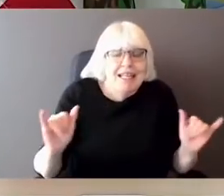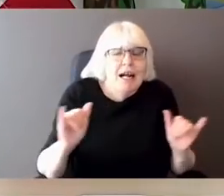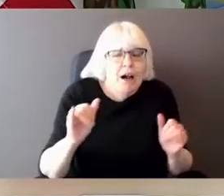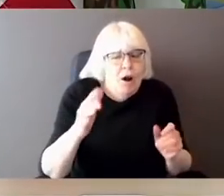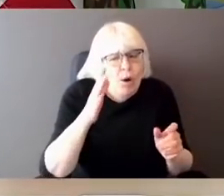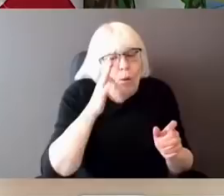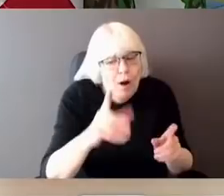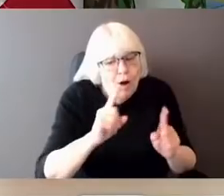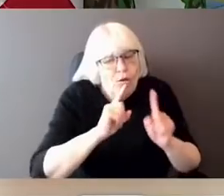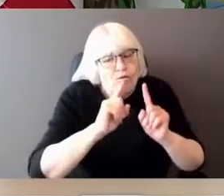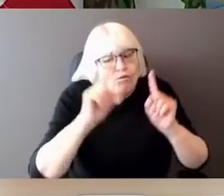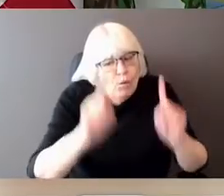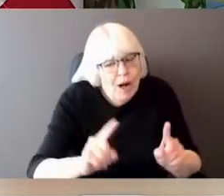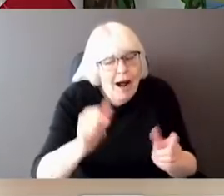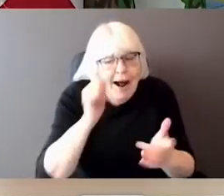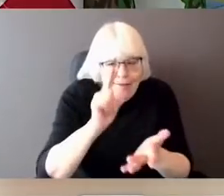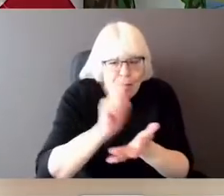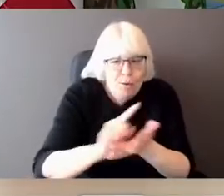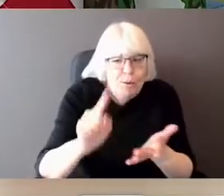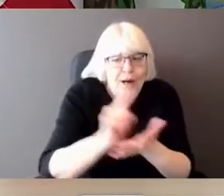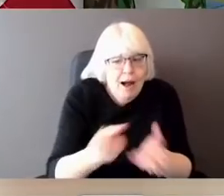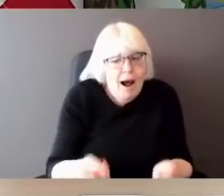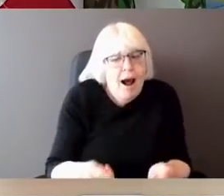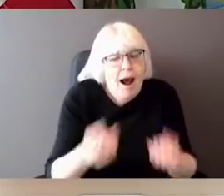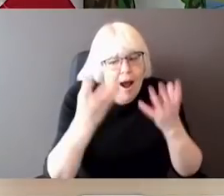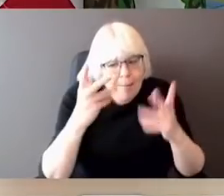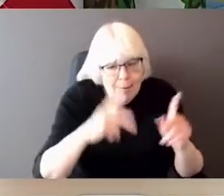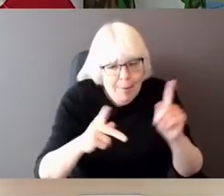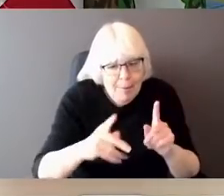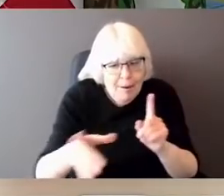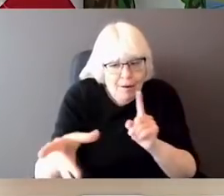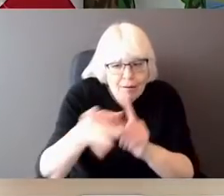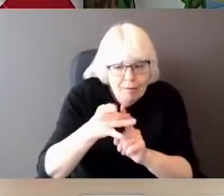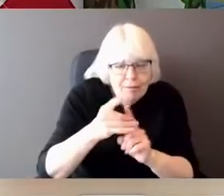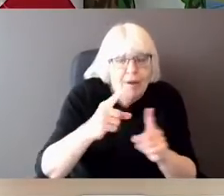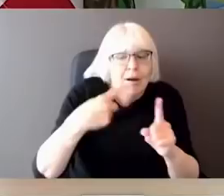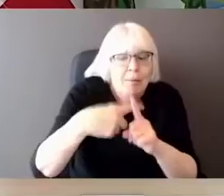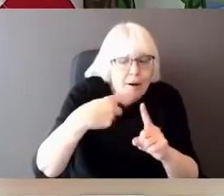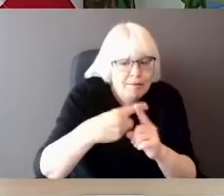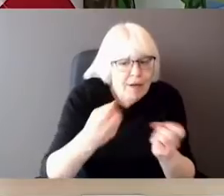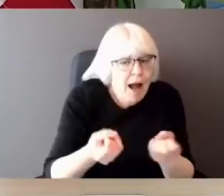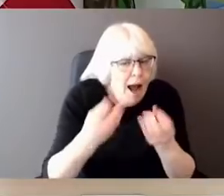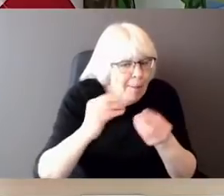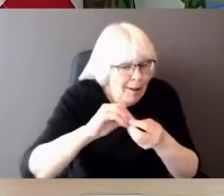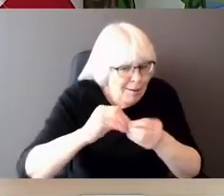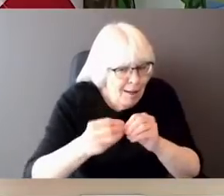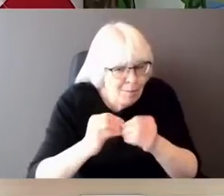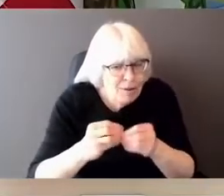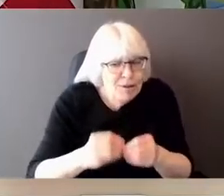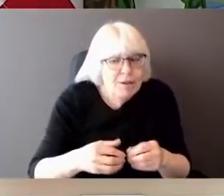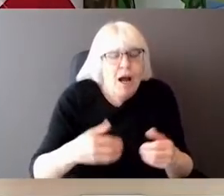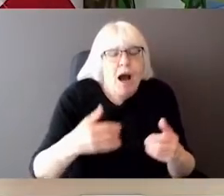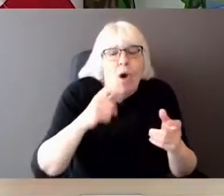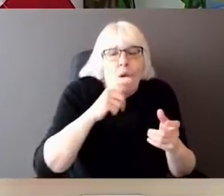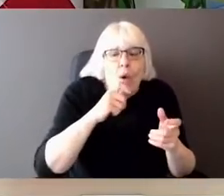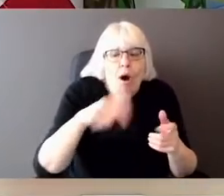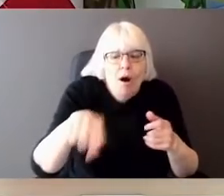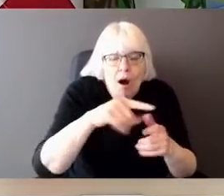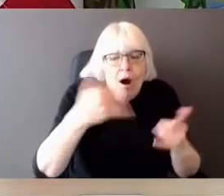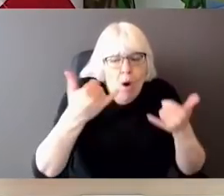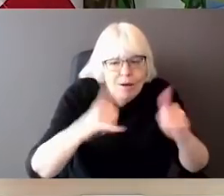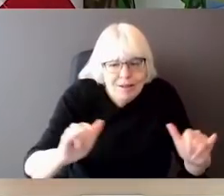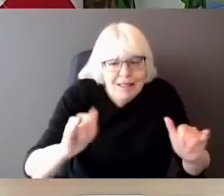of cases and also active cases that are present in these outbreak facilities.